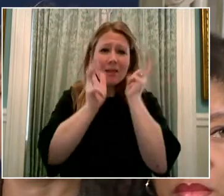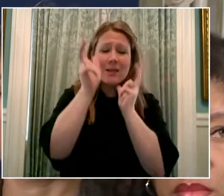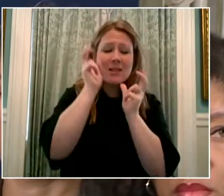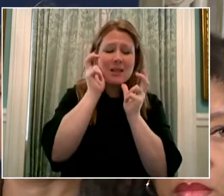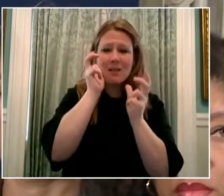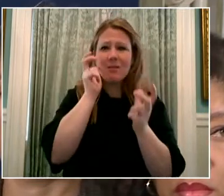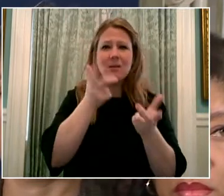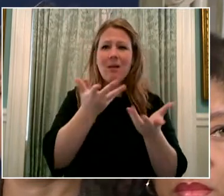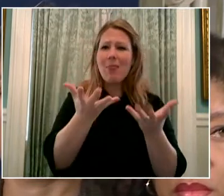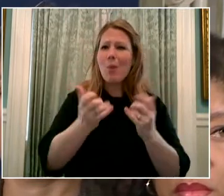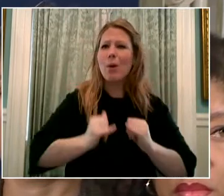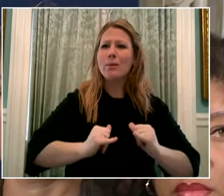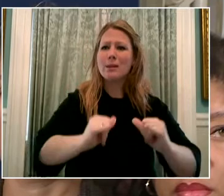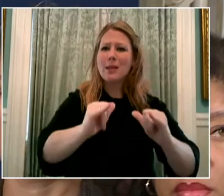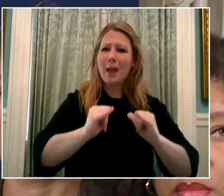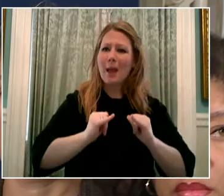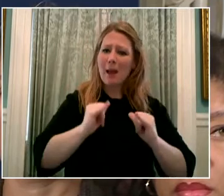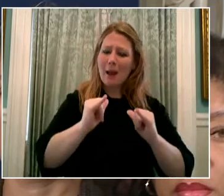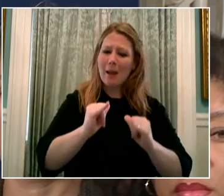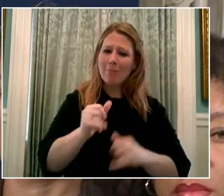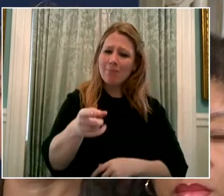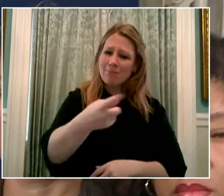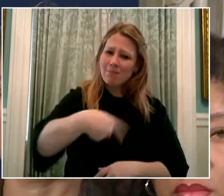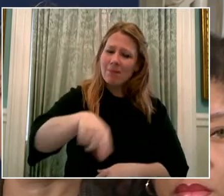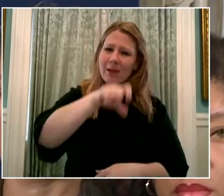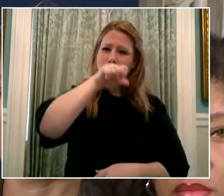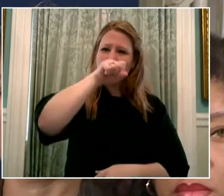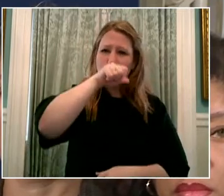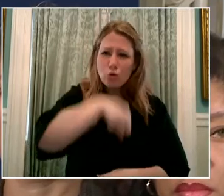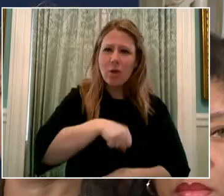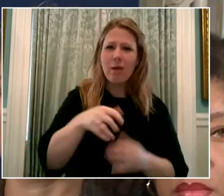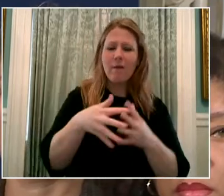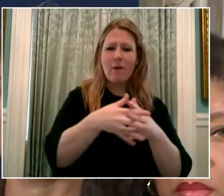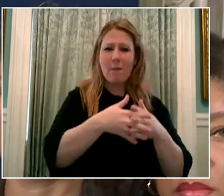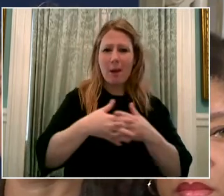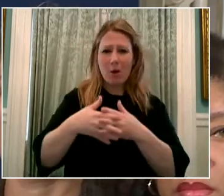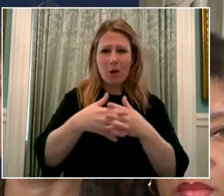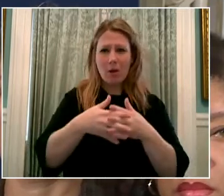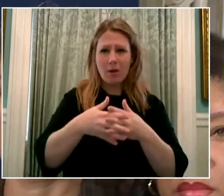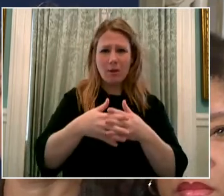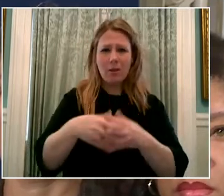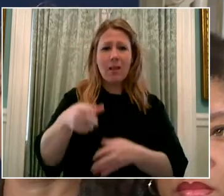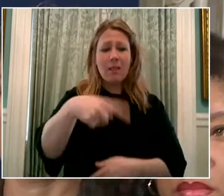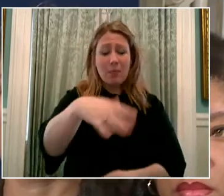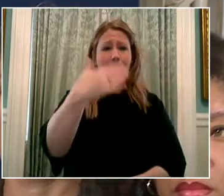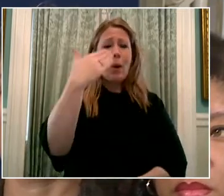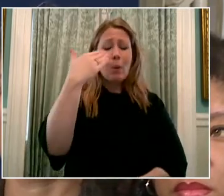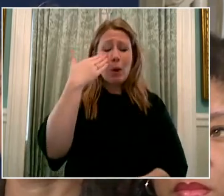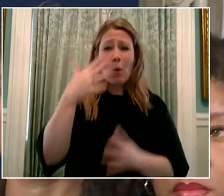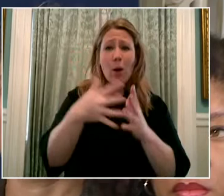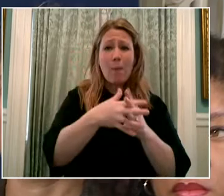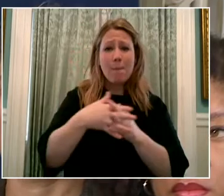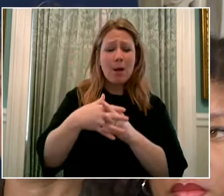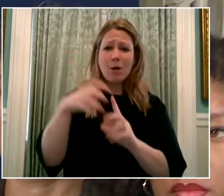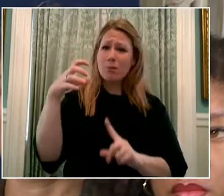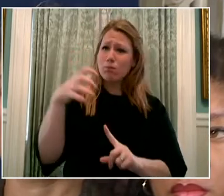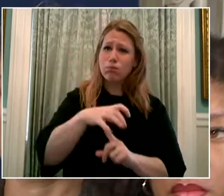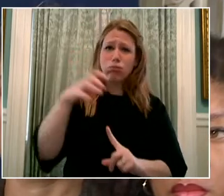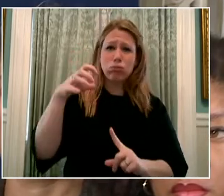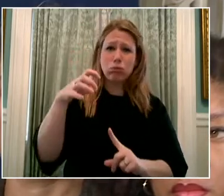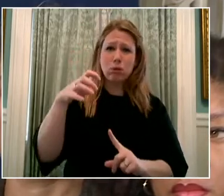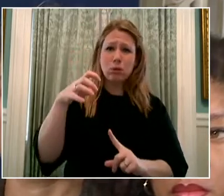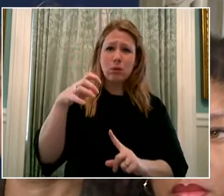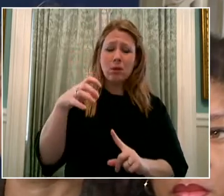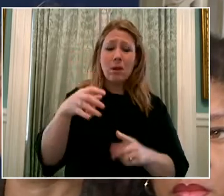America. They know this country is a great country. Right now, we're not showing our greatness. And